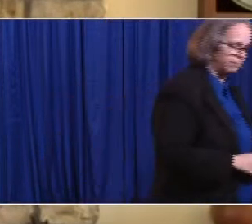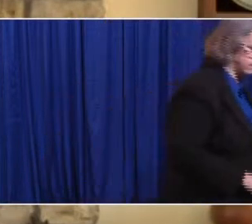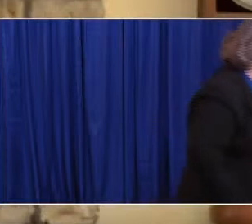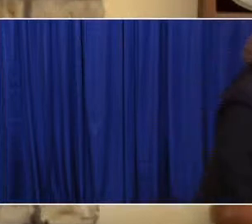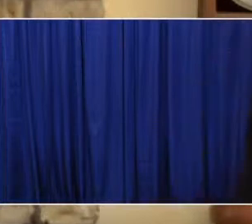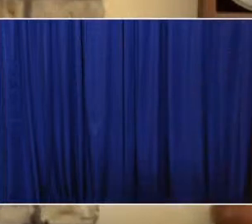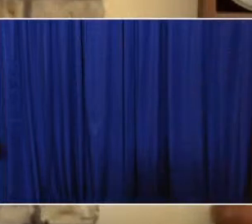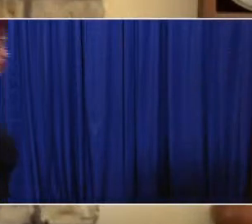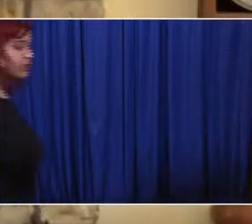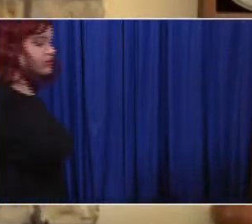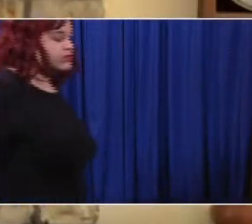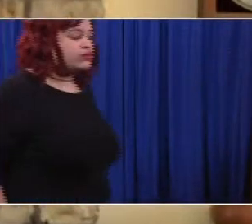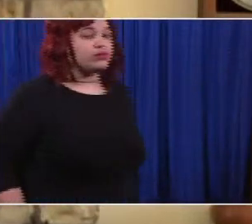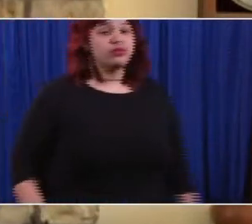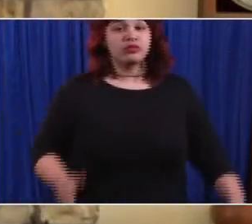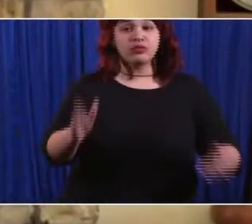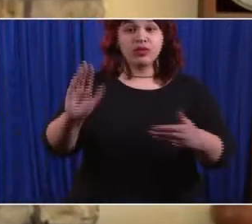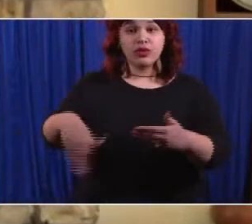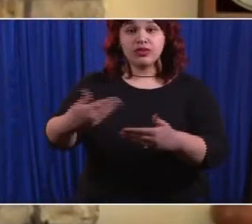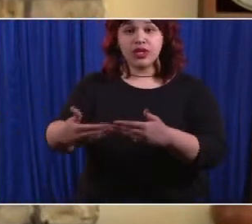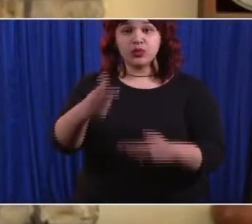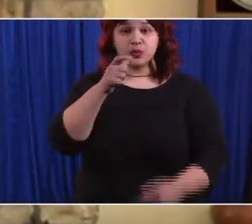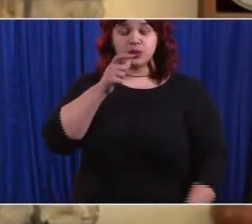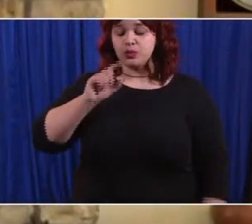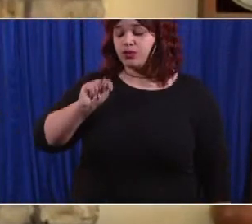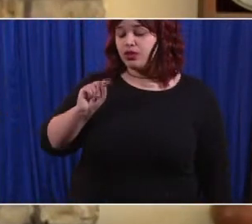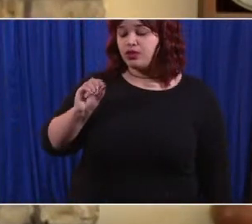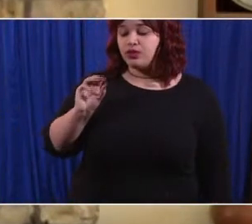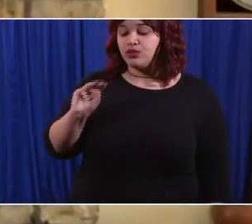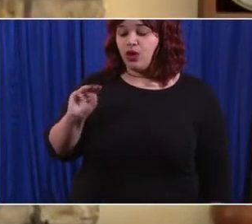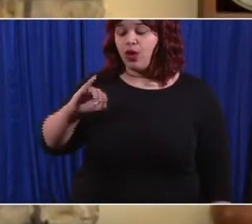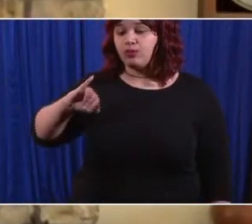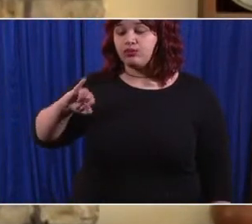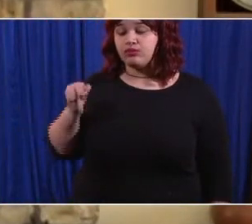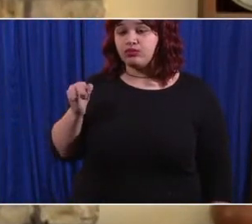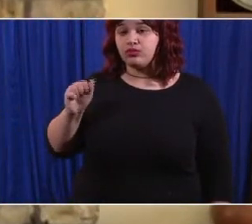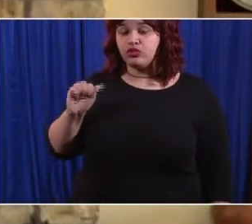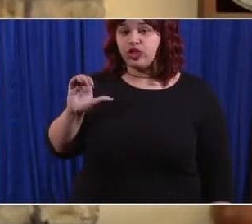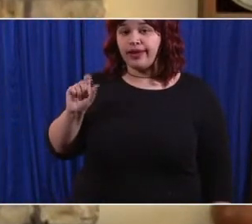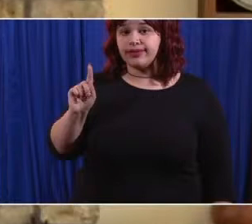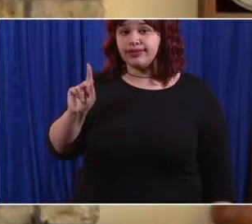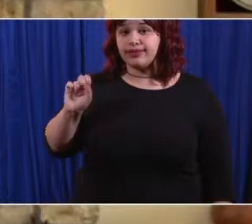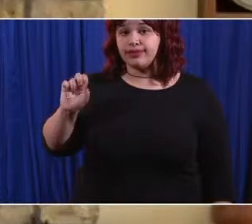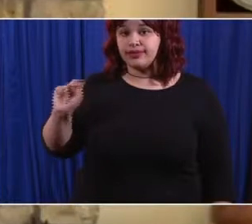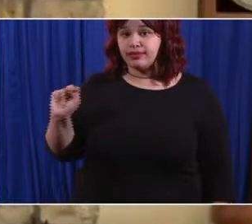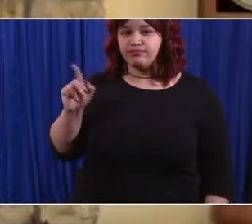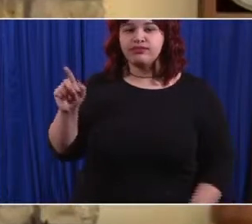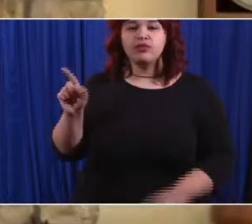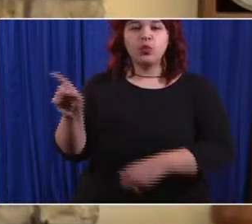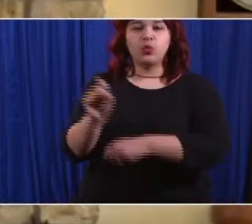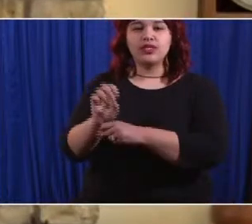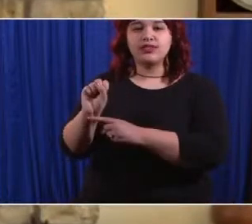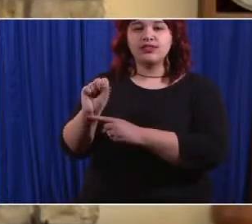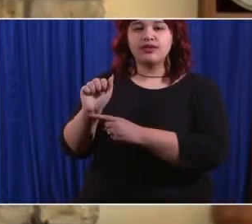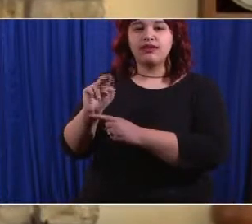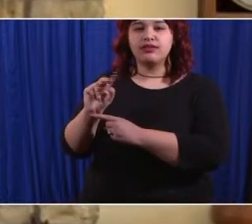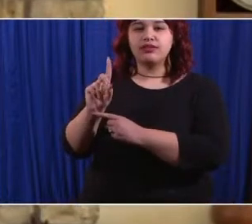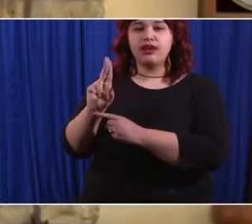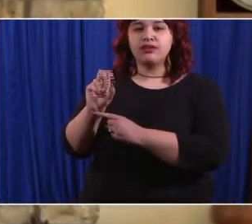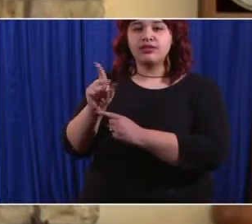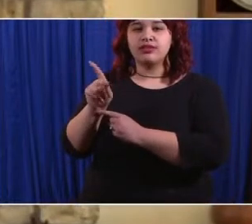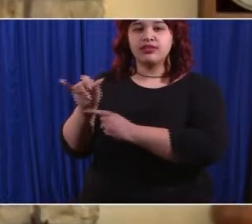Next question is from Tom Jackson at the Sandusky Register. Hey, Tom. Hi, Governor. Thanks for taking my